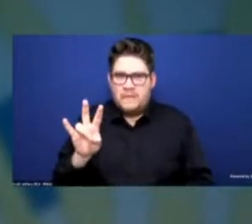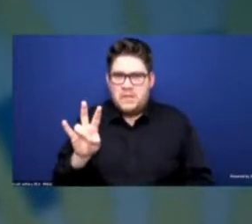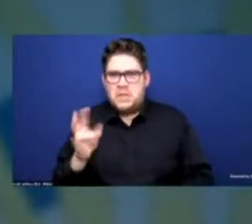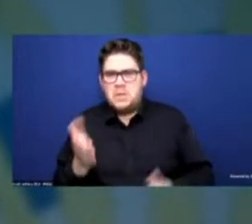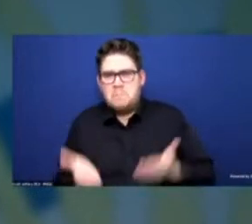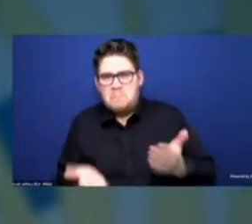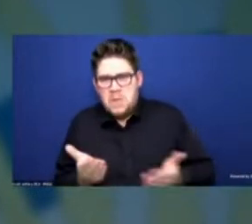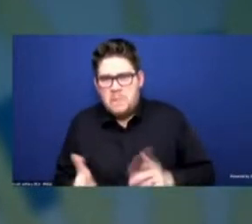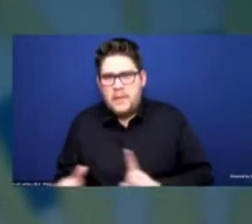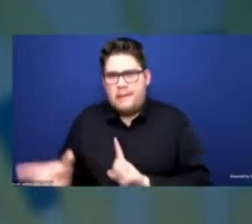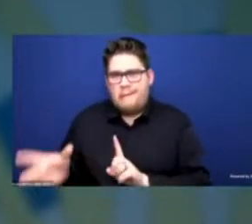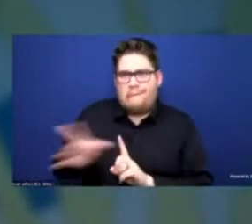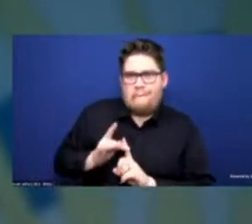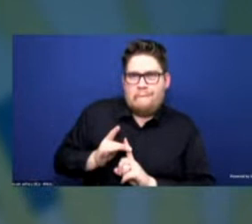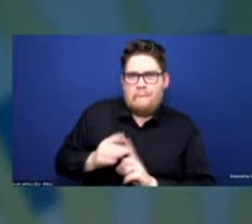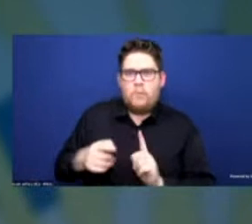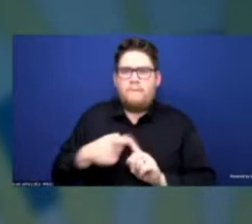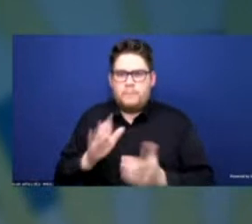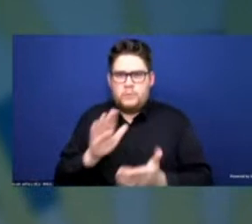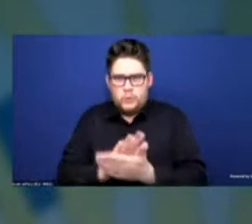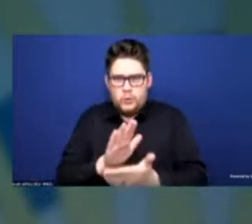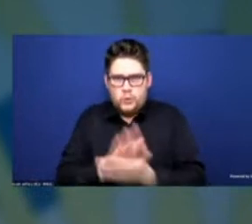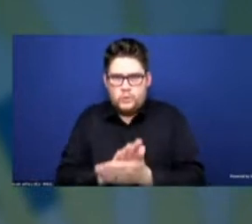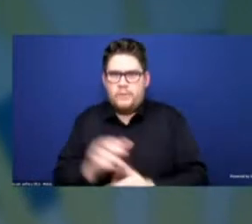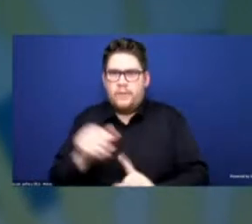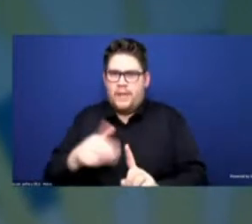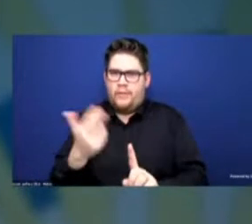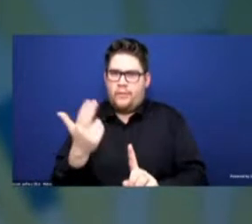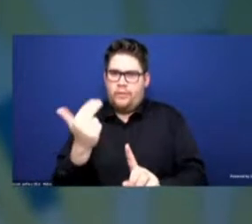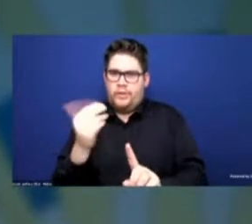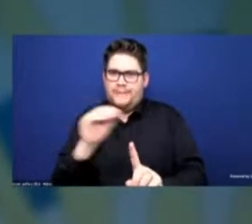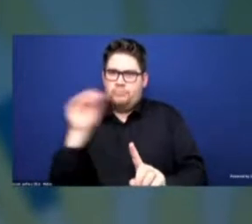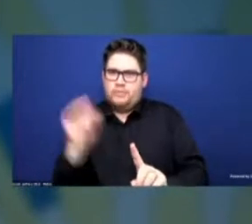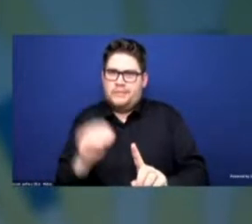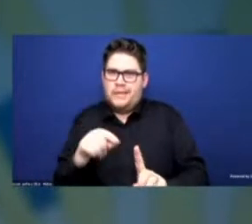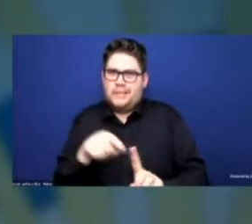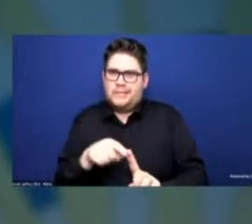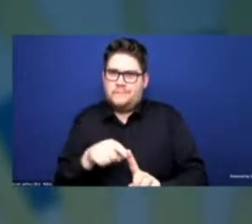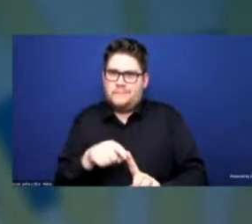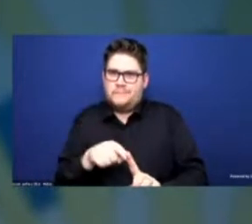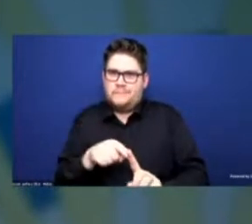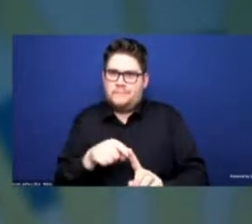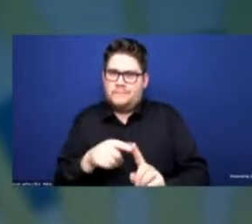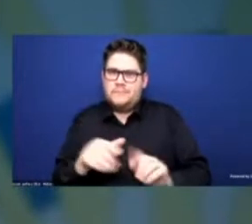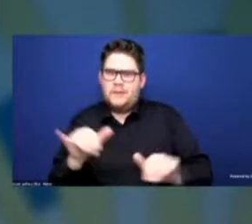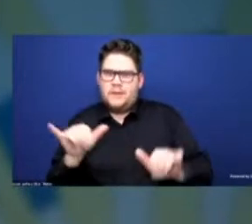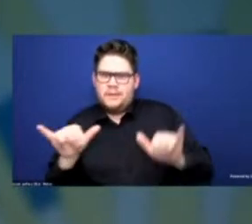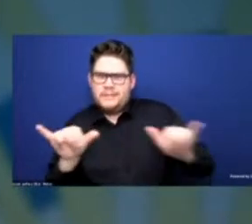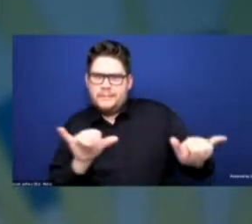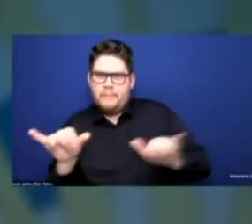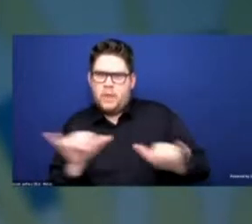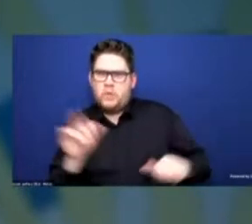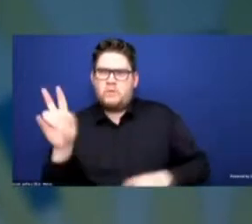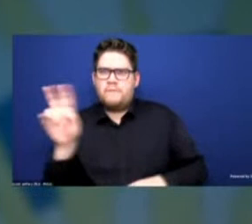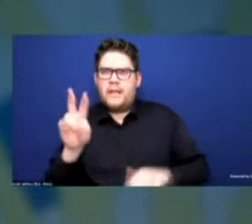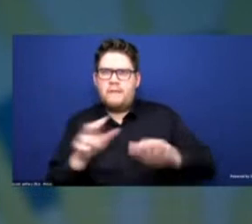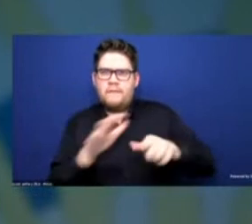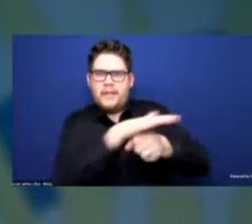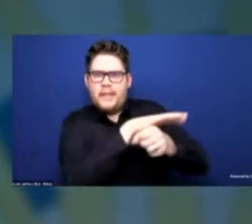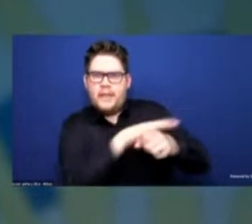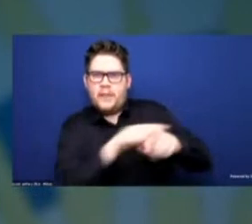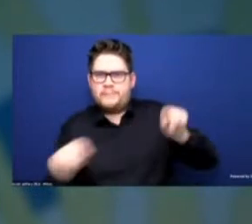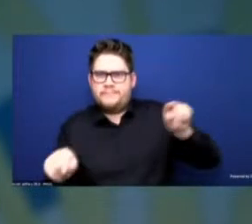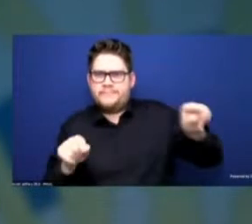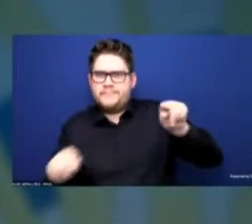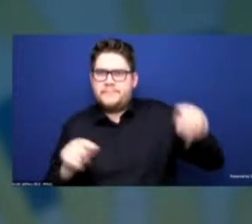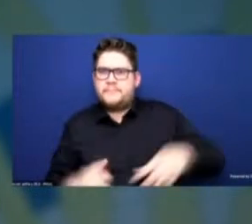Coastal and aligned with what we saw in Vancouver Coastal in the previous period. And typically when a case was identified,